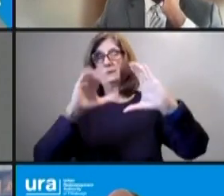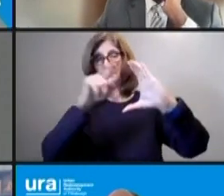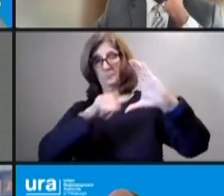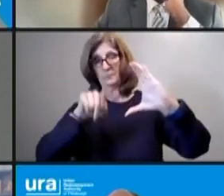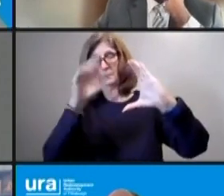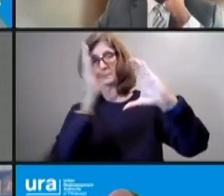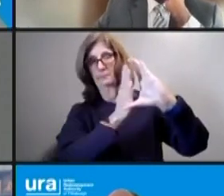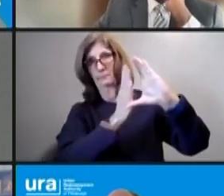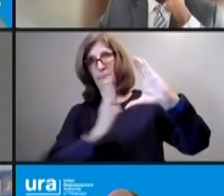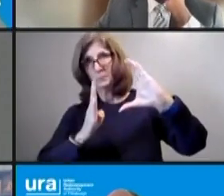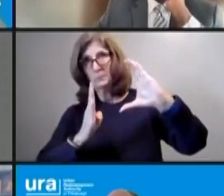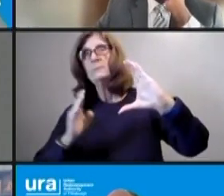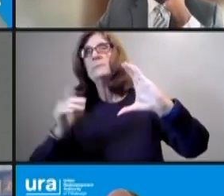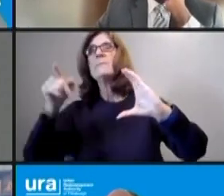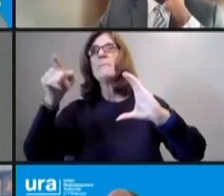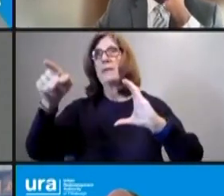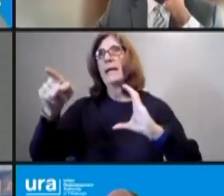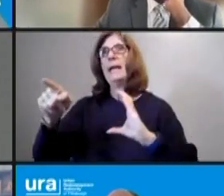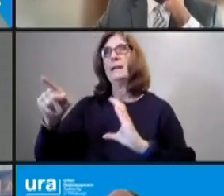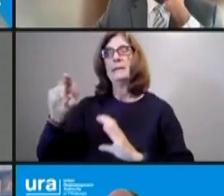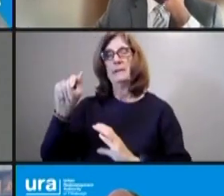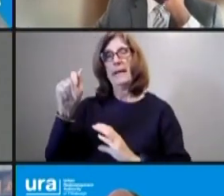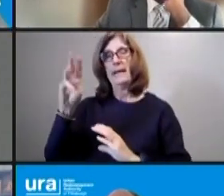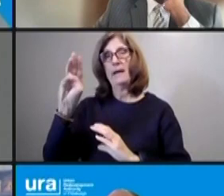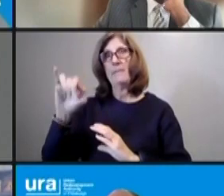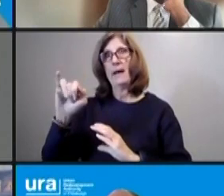from the rental gap programs that just went through.